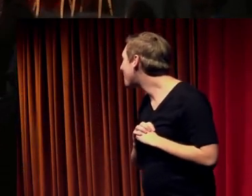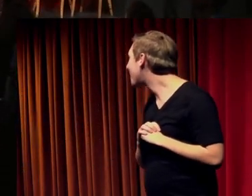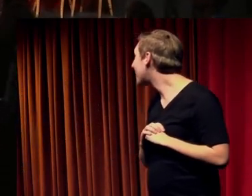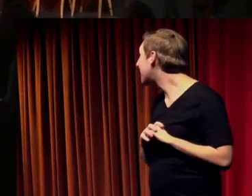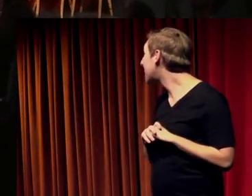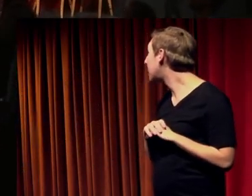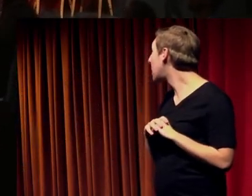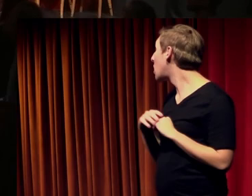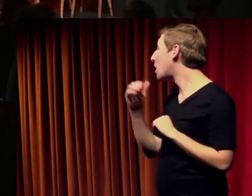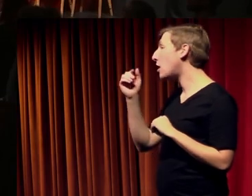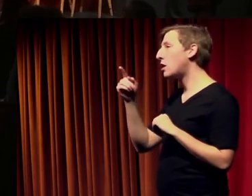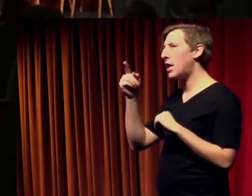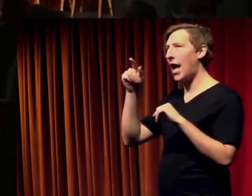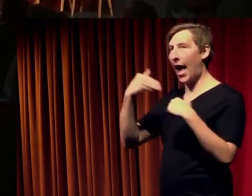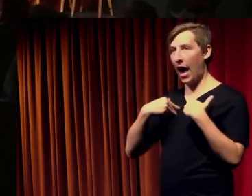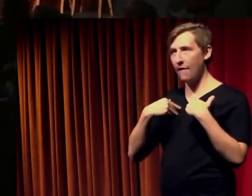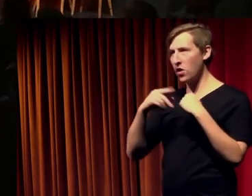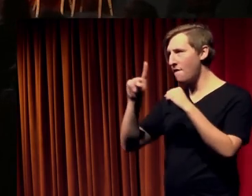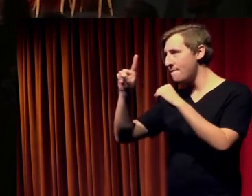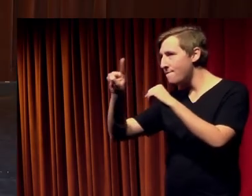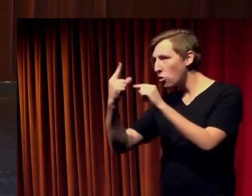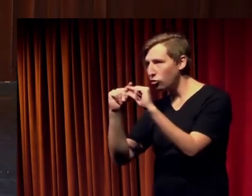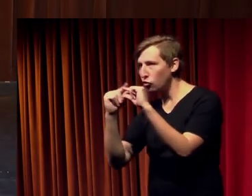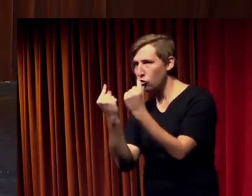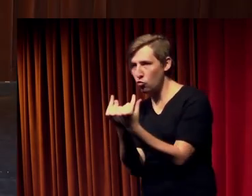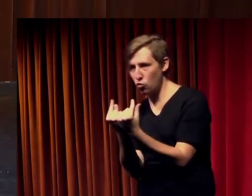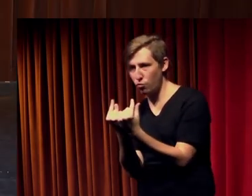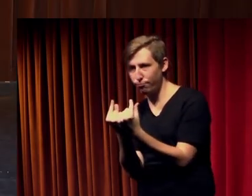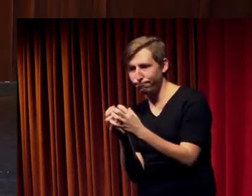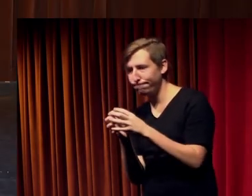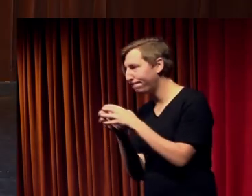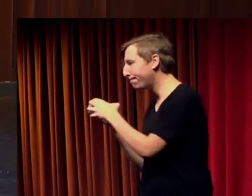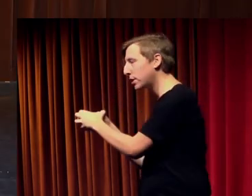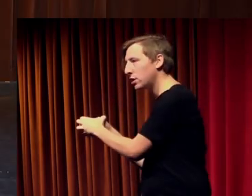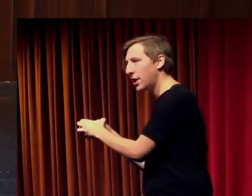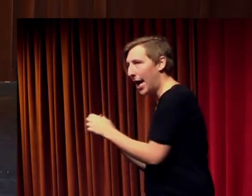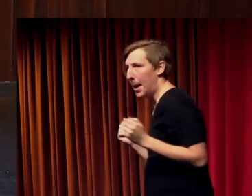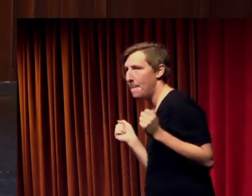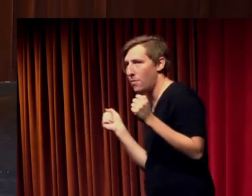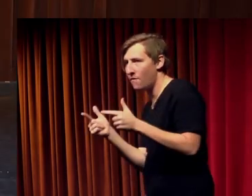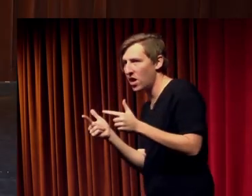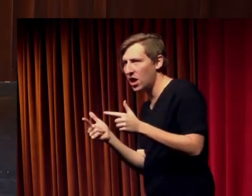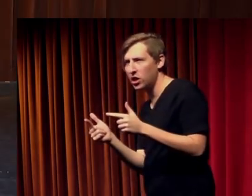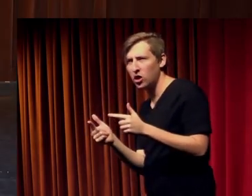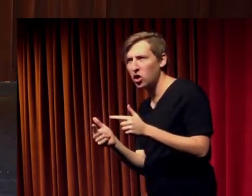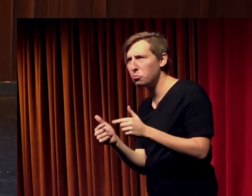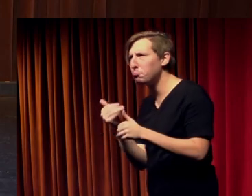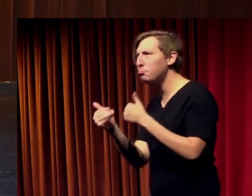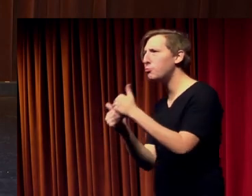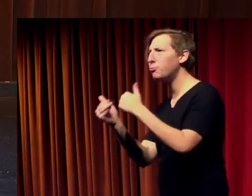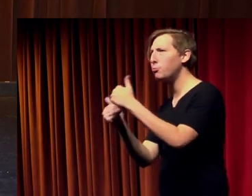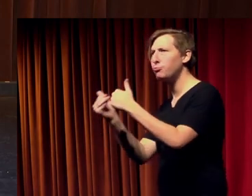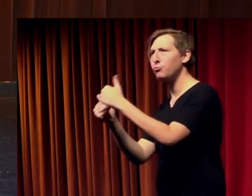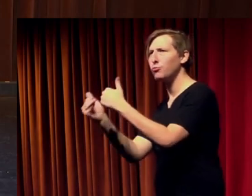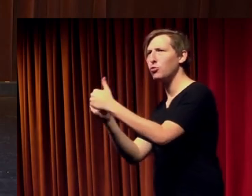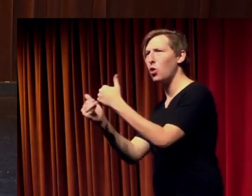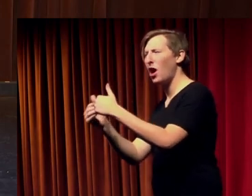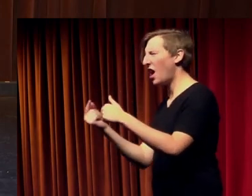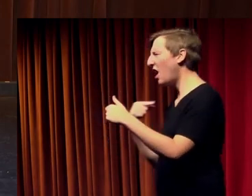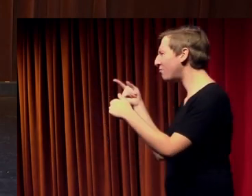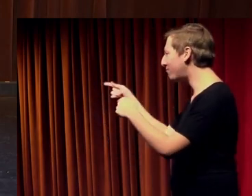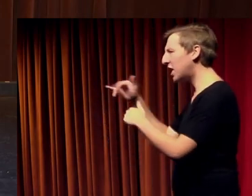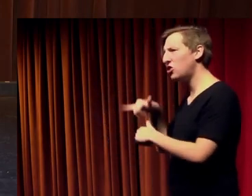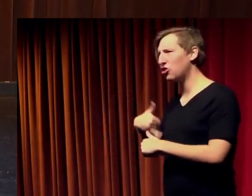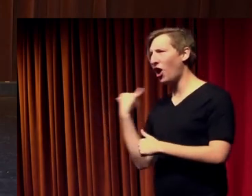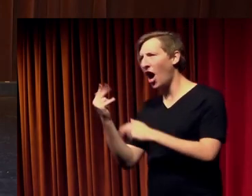Okay, so we've got an opening group of improv for you. I'm really excited about them. They are an up-and-coming group. I am honored to produce the show and to